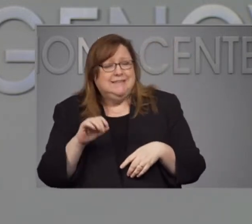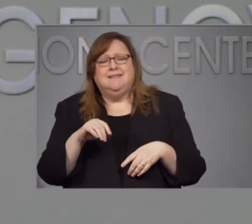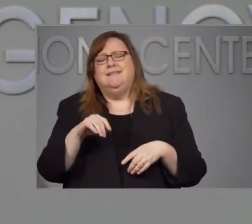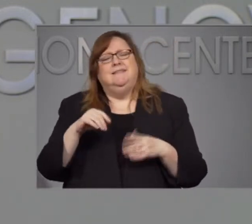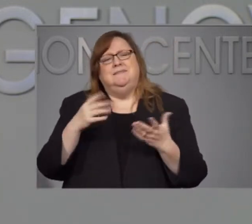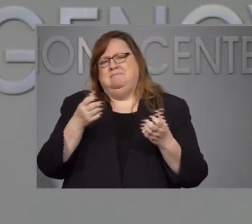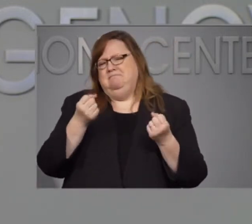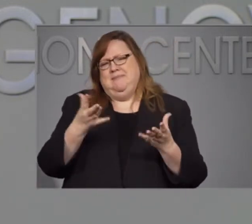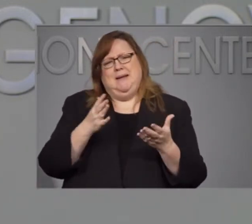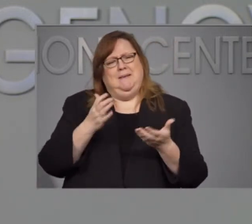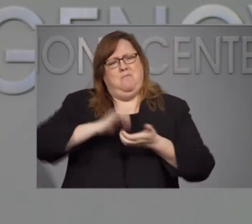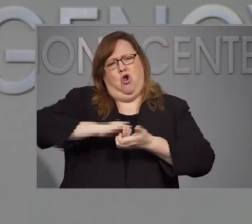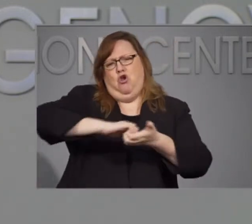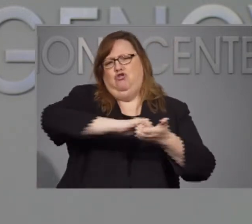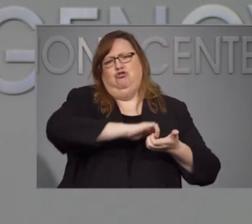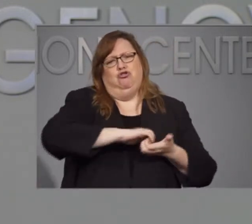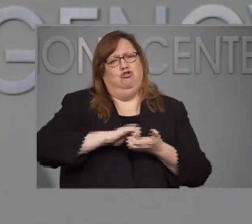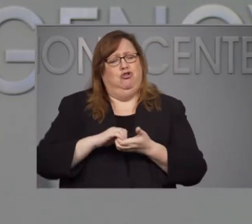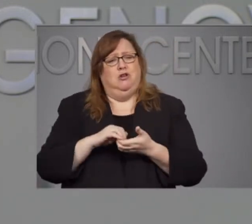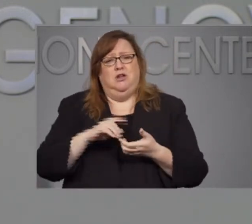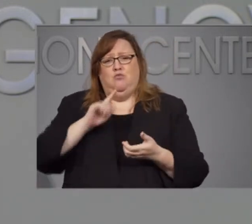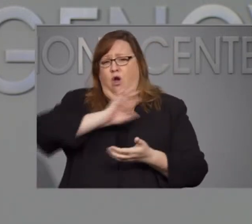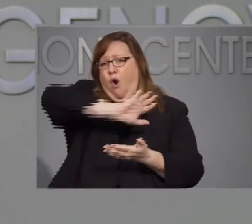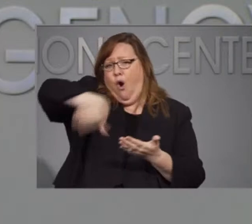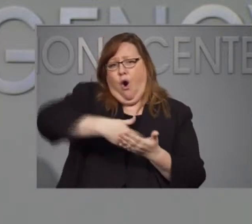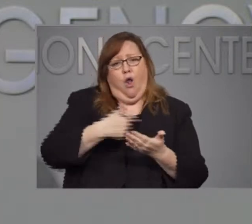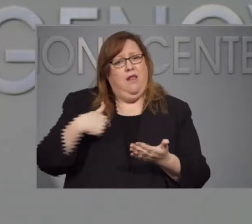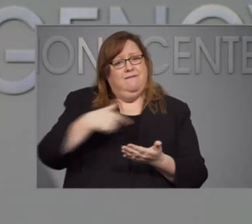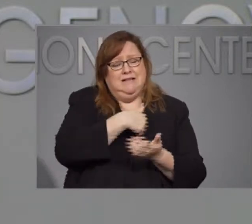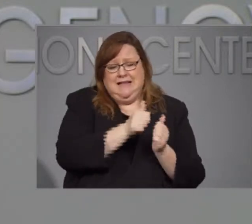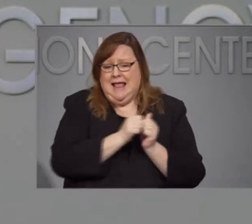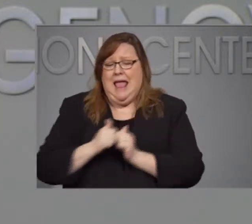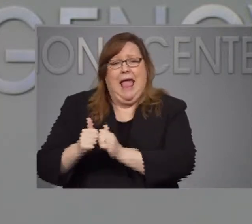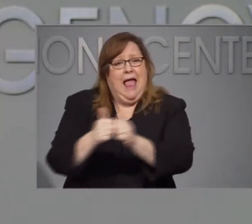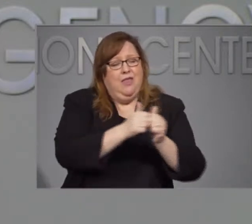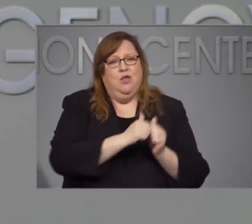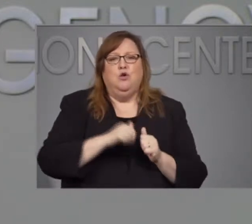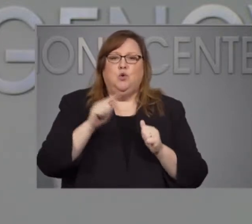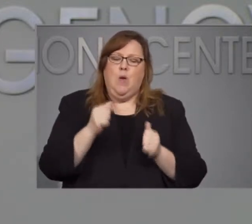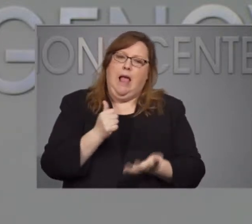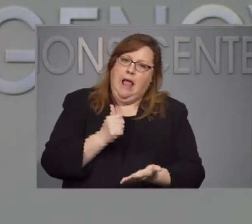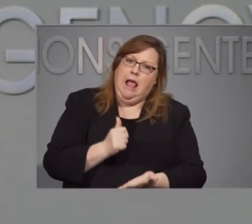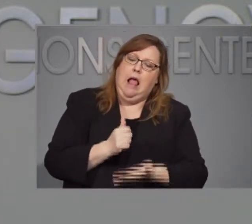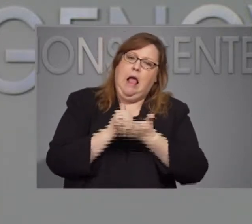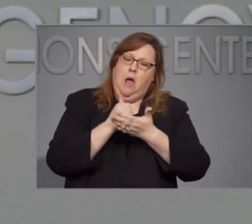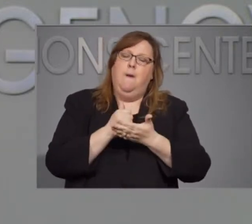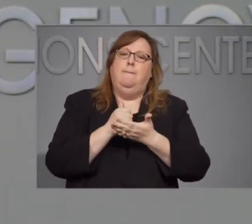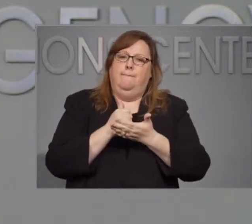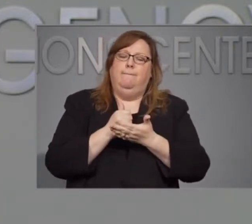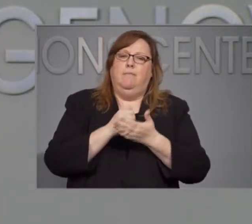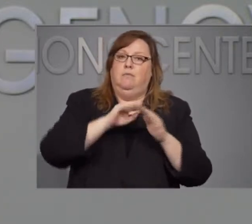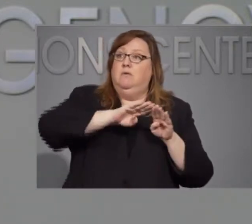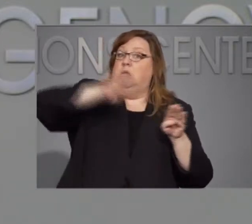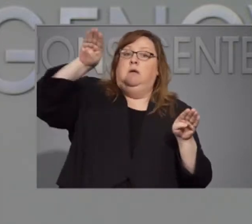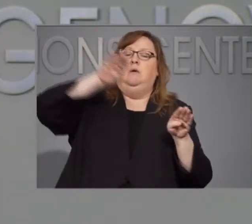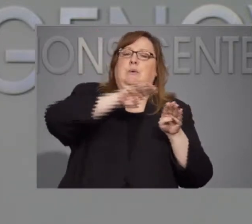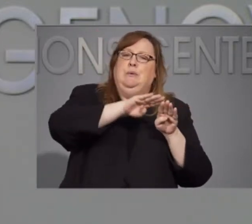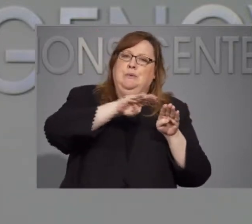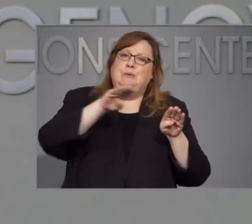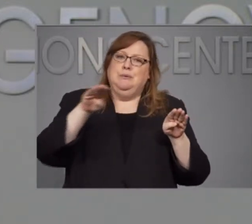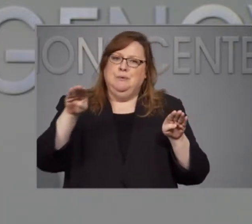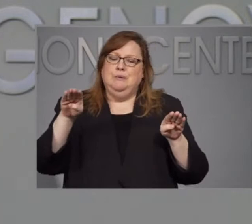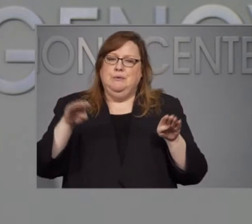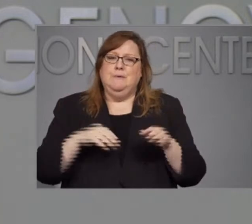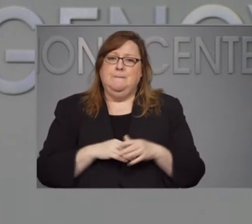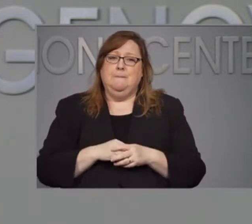a ton of partners and an all hands on deck approach to really get our arms around this and make sure we stay ahead of it. I think we're sharing